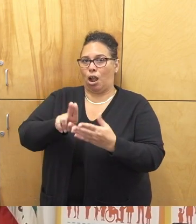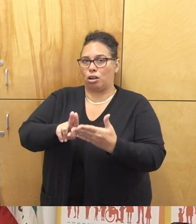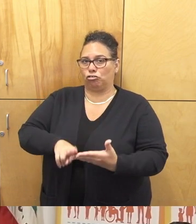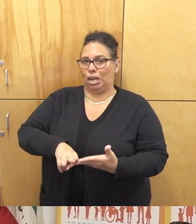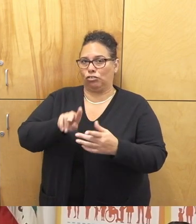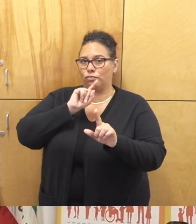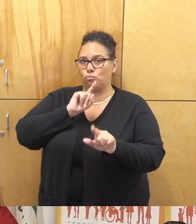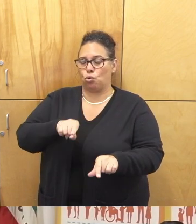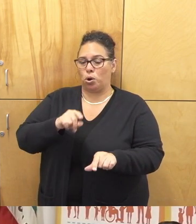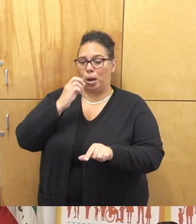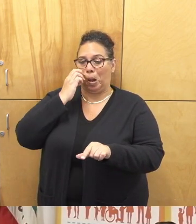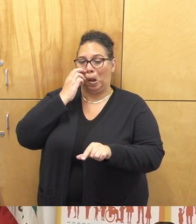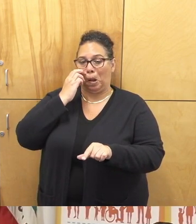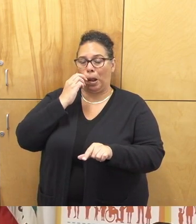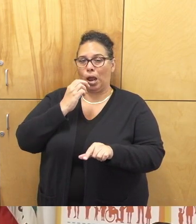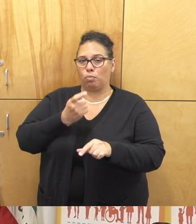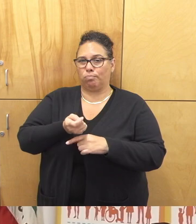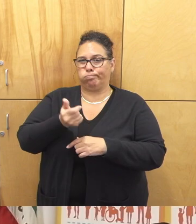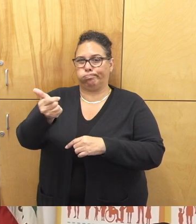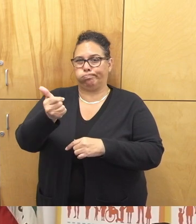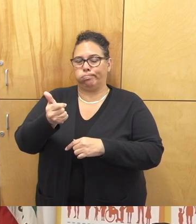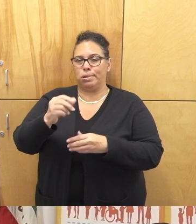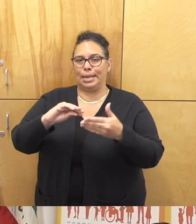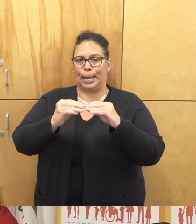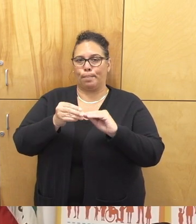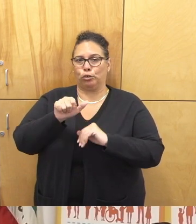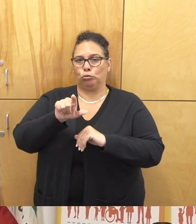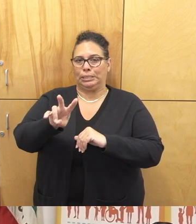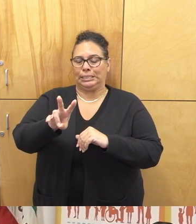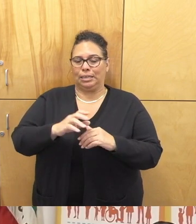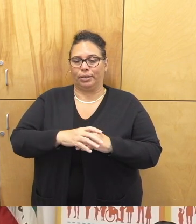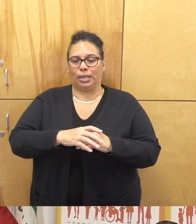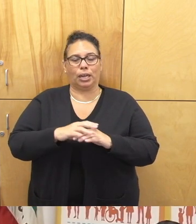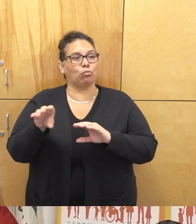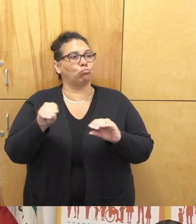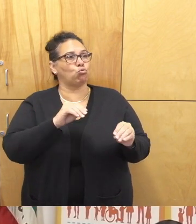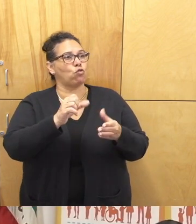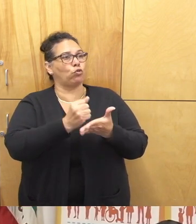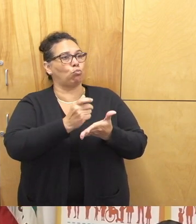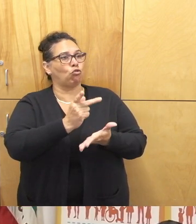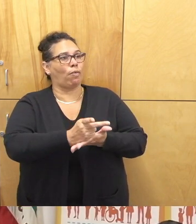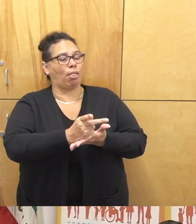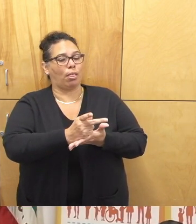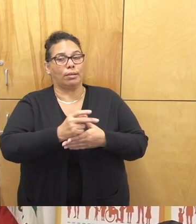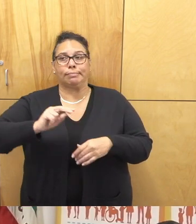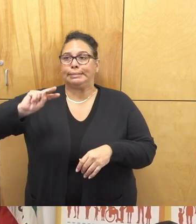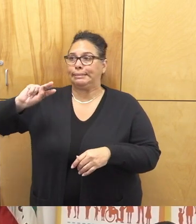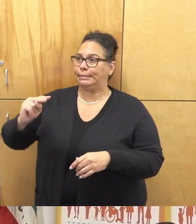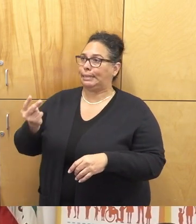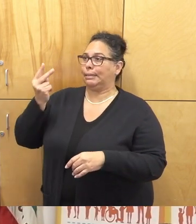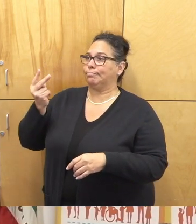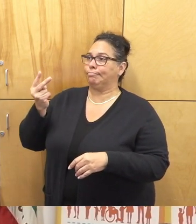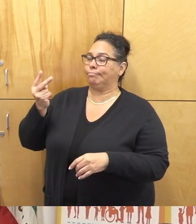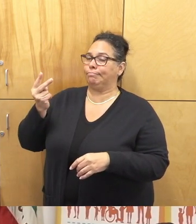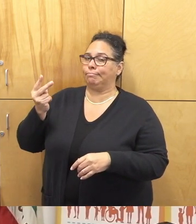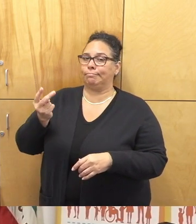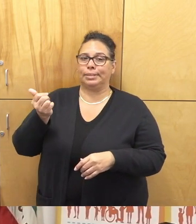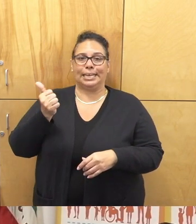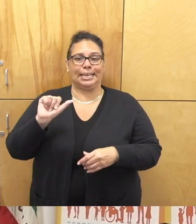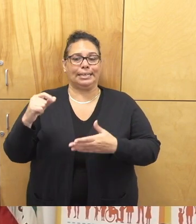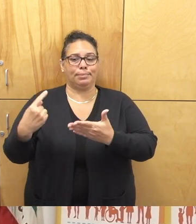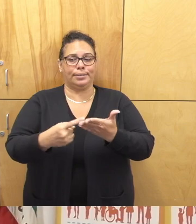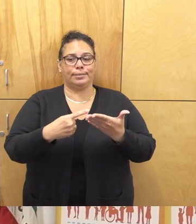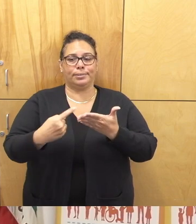report, we're going to be pulling item number 27. Move approval. Second. Any